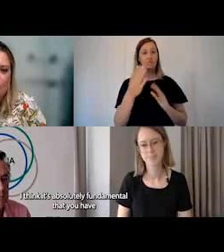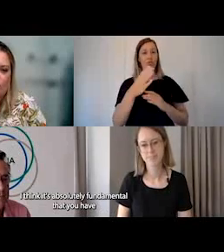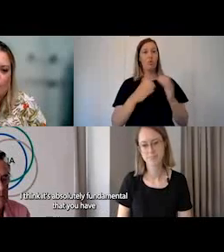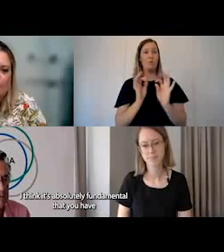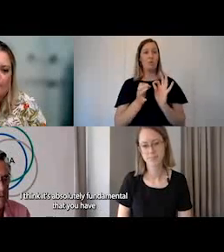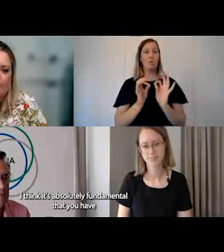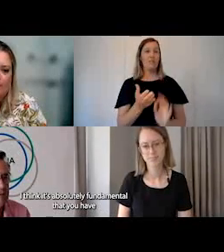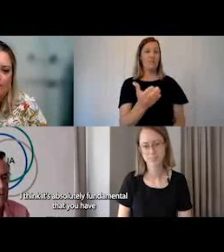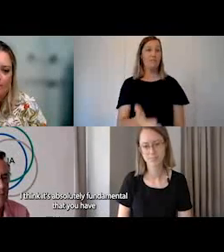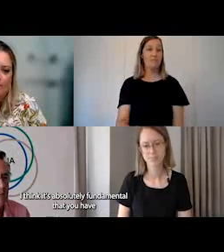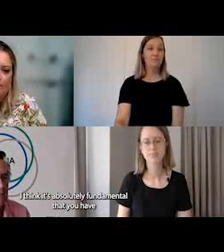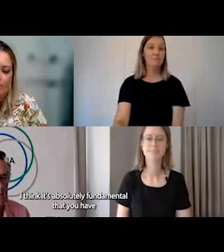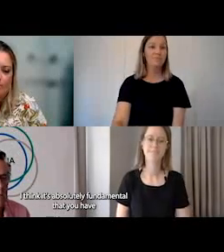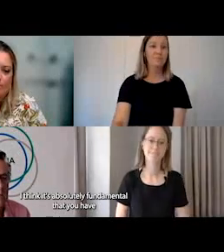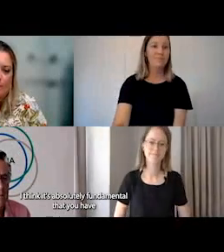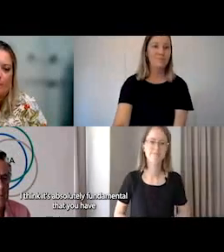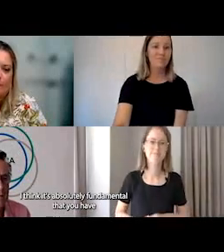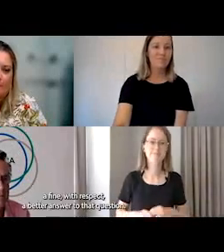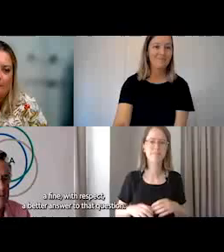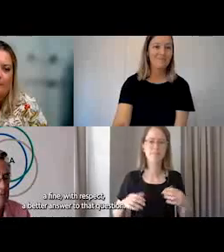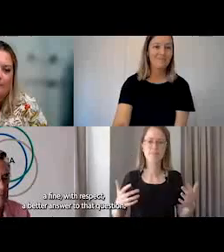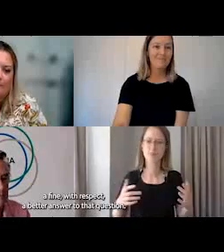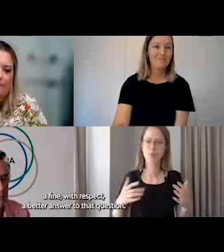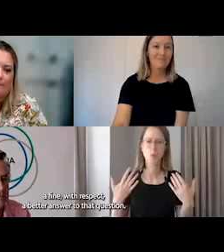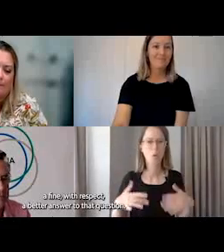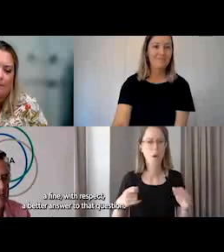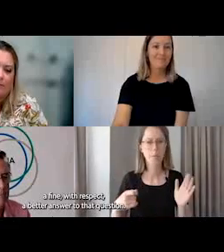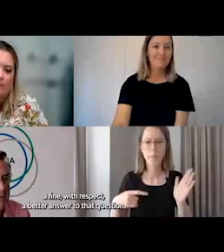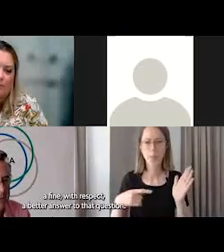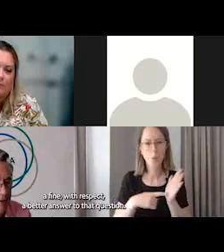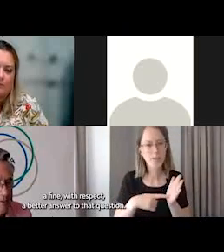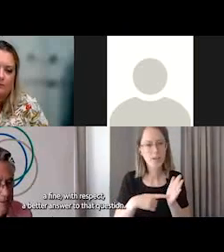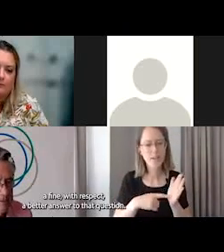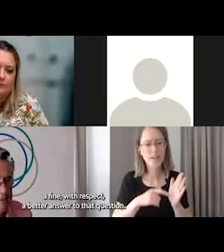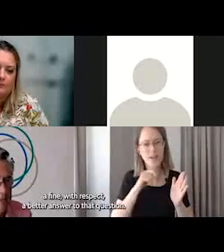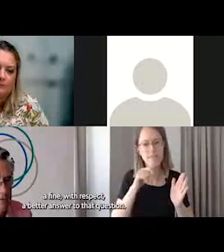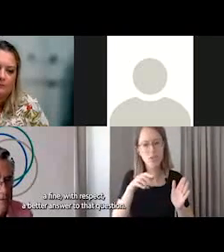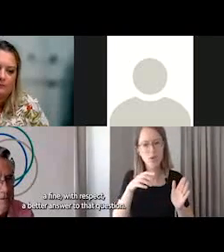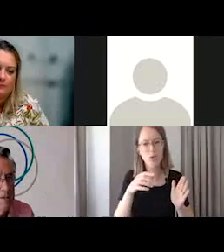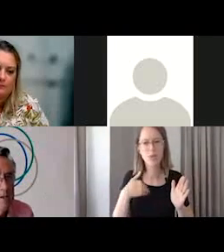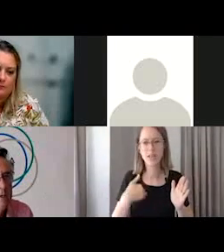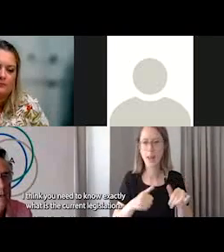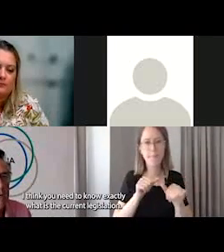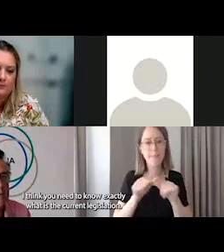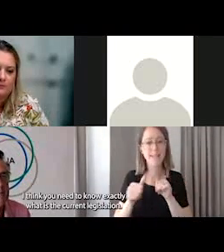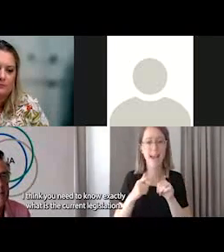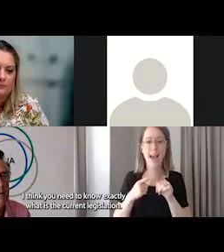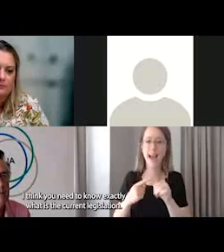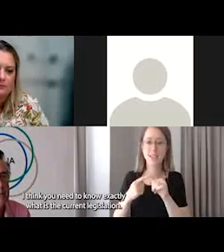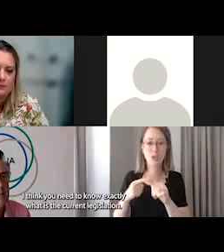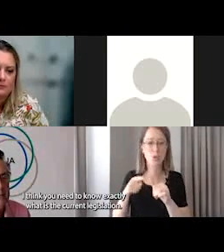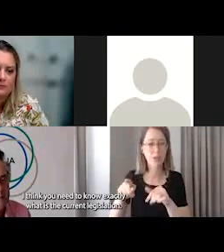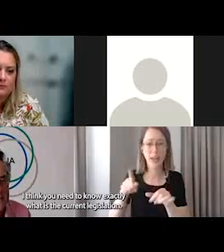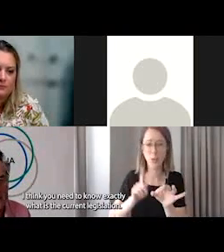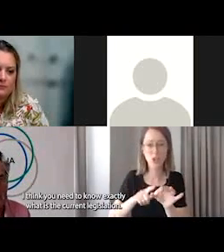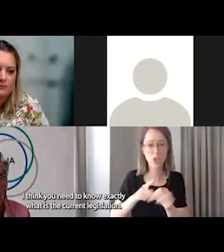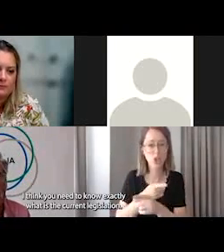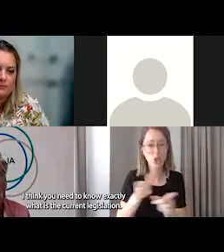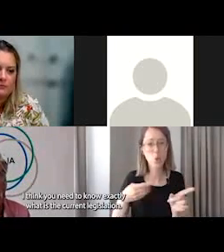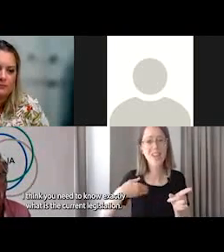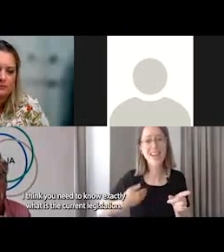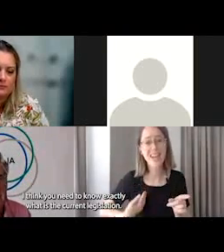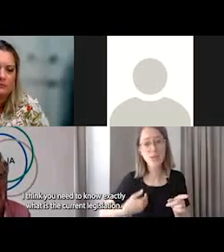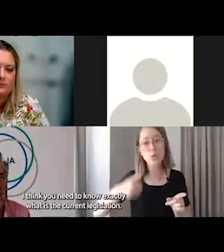it's absolutely fundamental that you have with respect, a better answer to that question. I think you need to